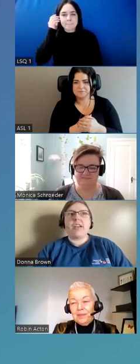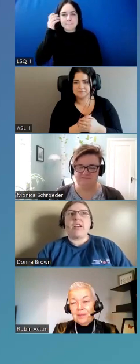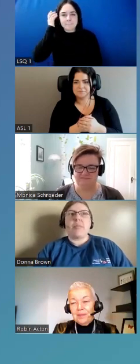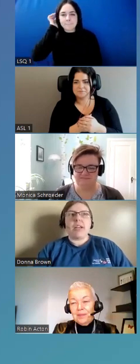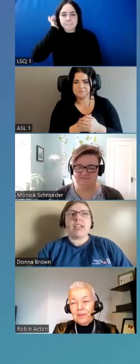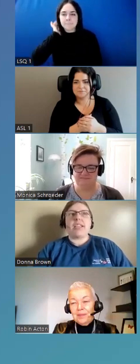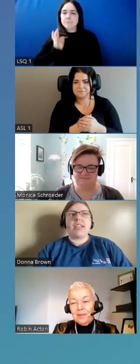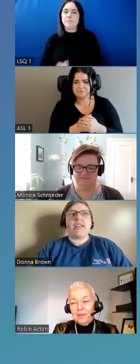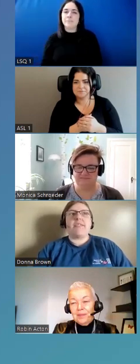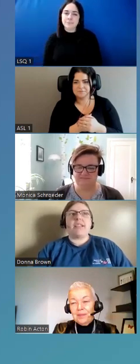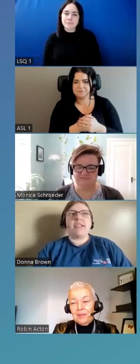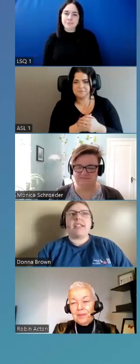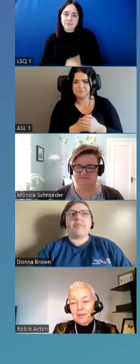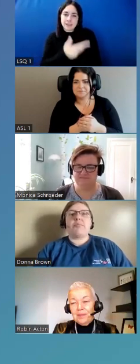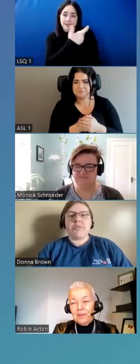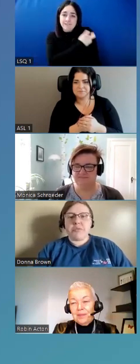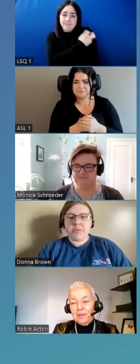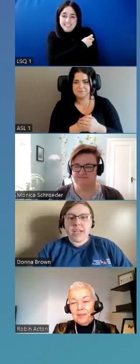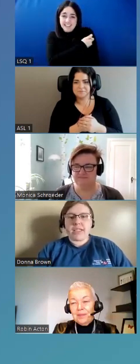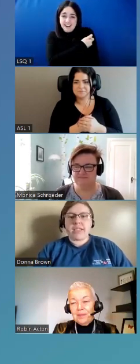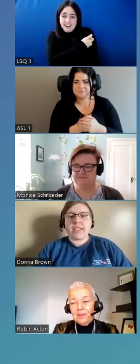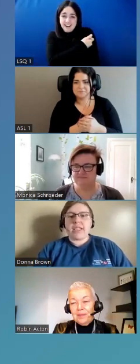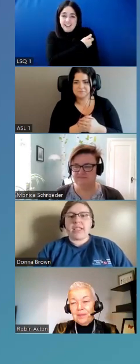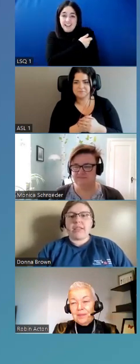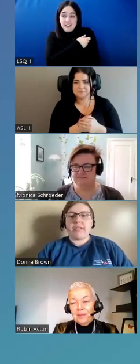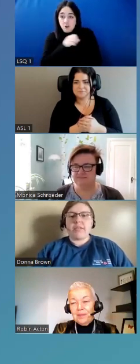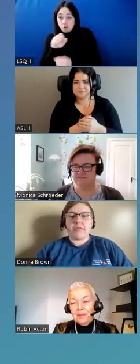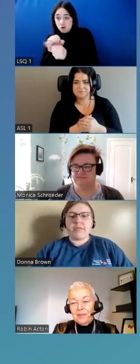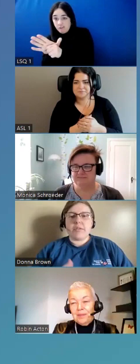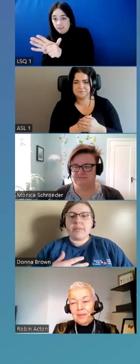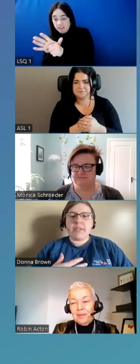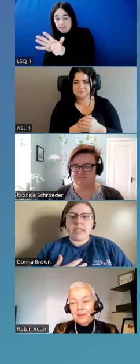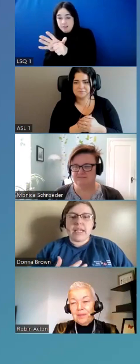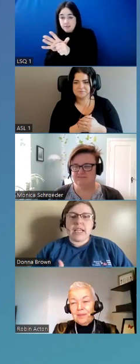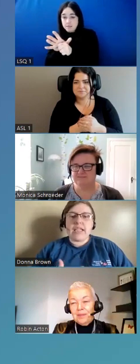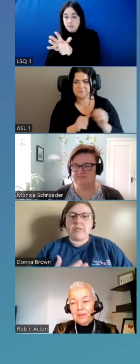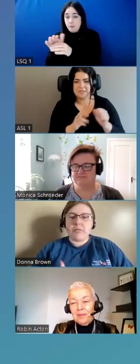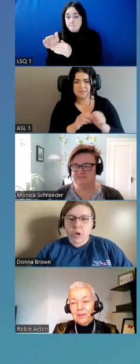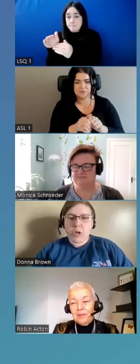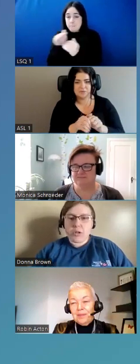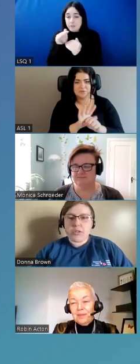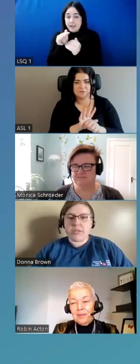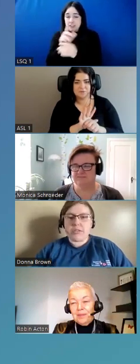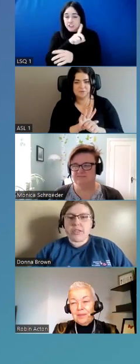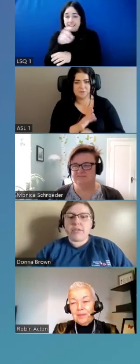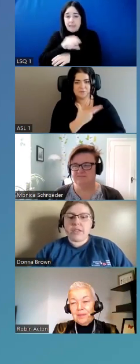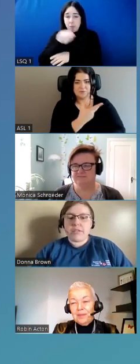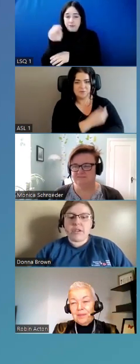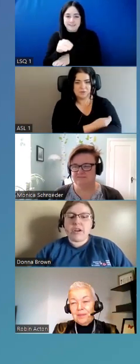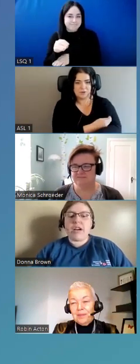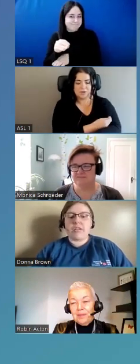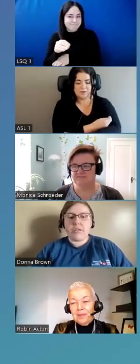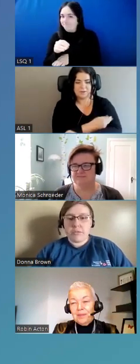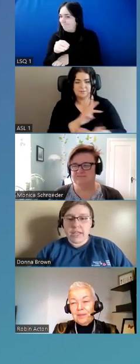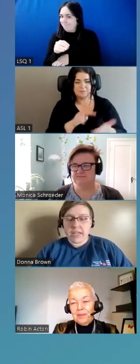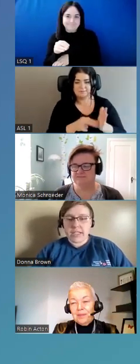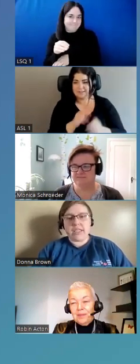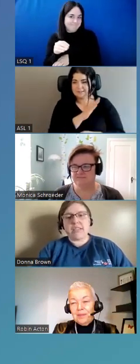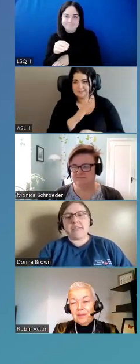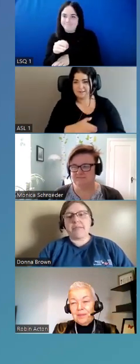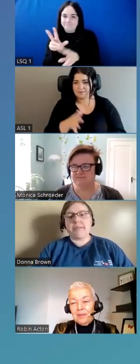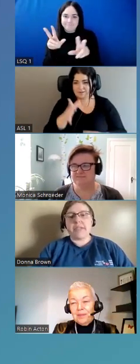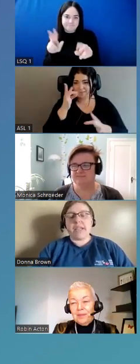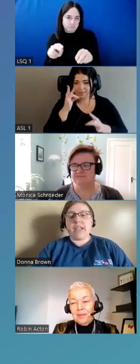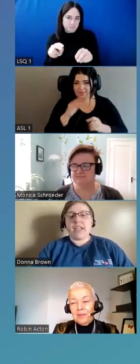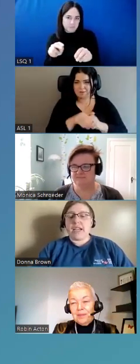COVID, but if it prevents from getting worse if when you caught